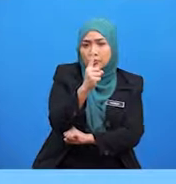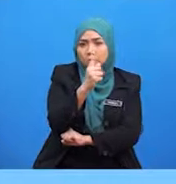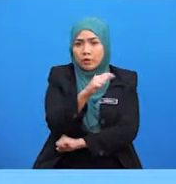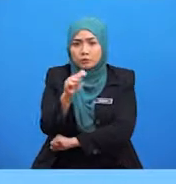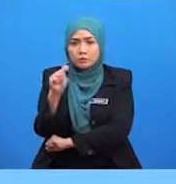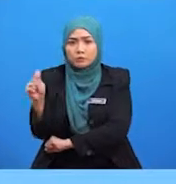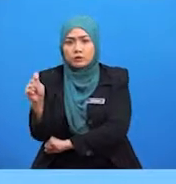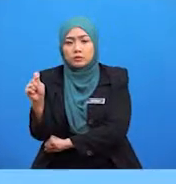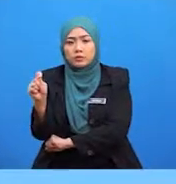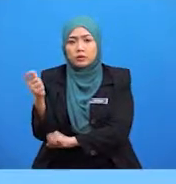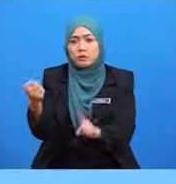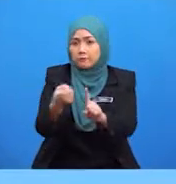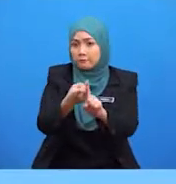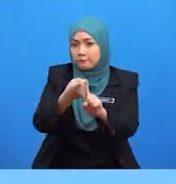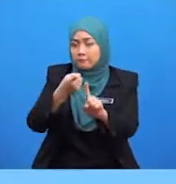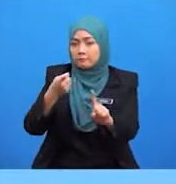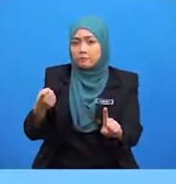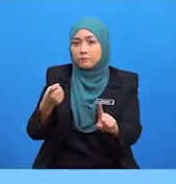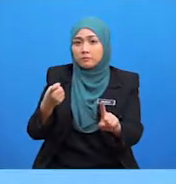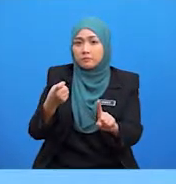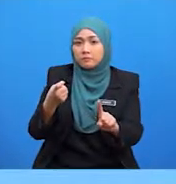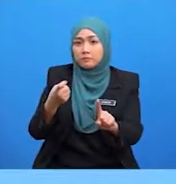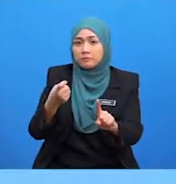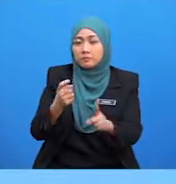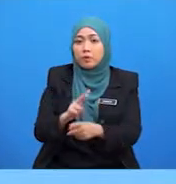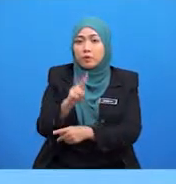1,150-mile race from the Anchorage to Nome.